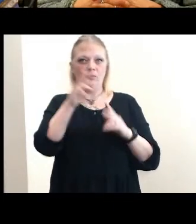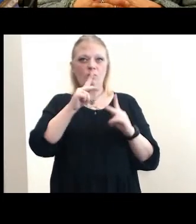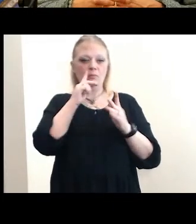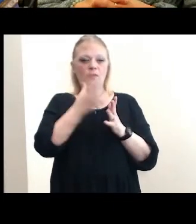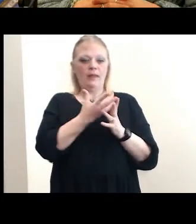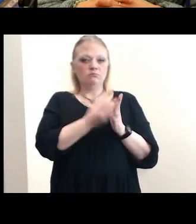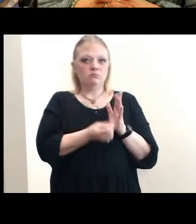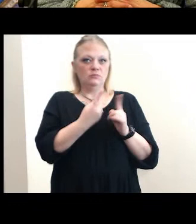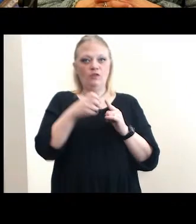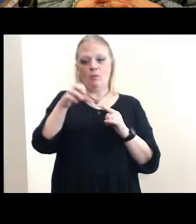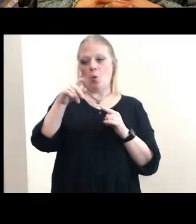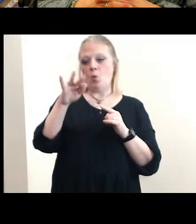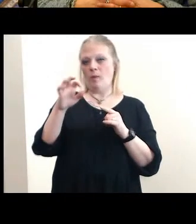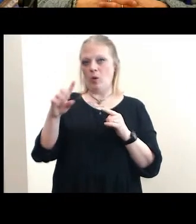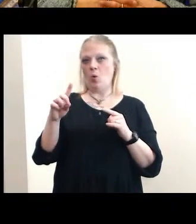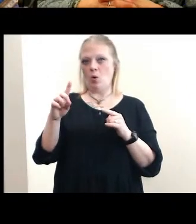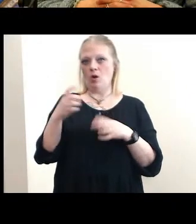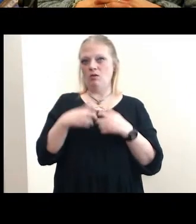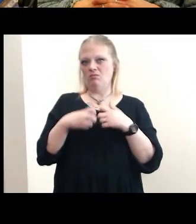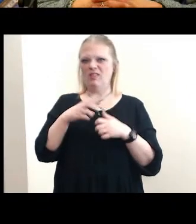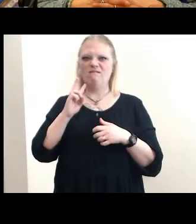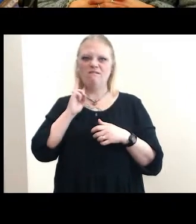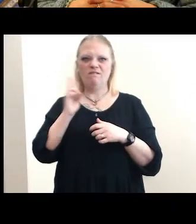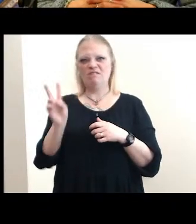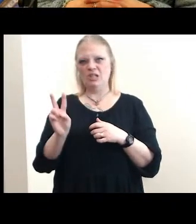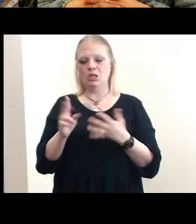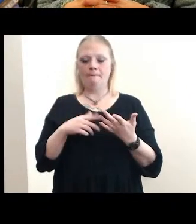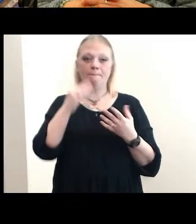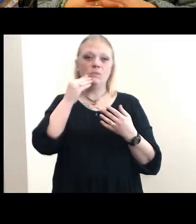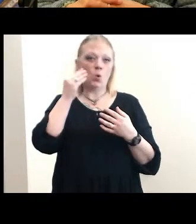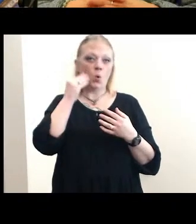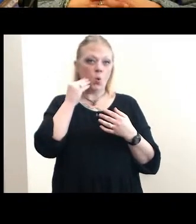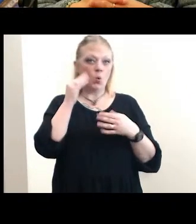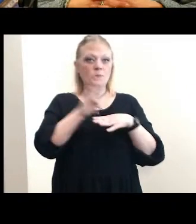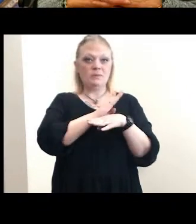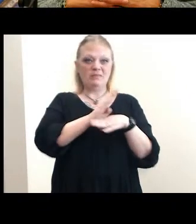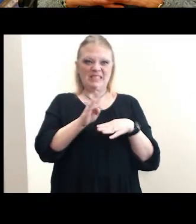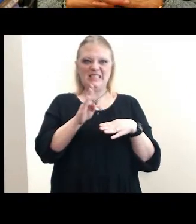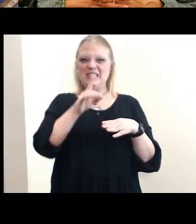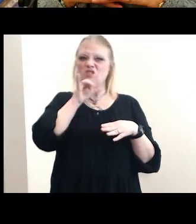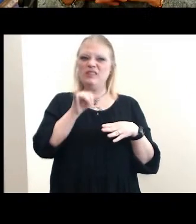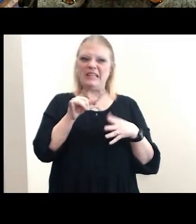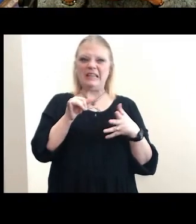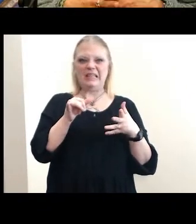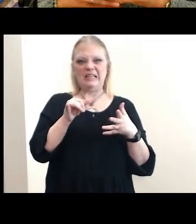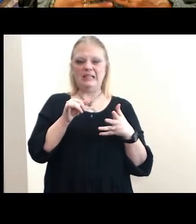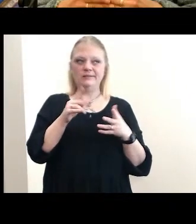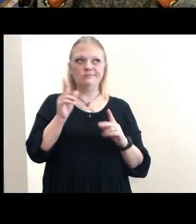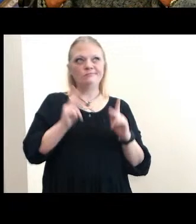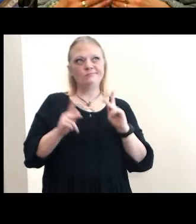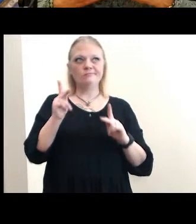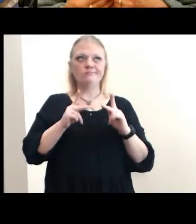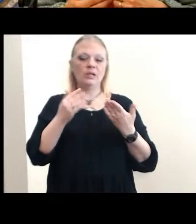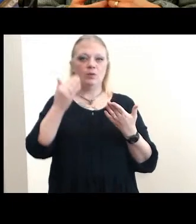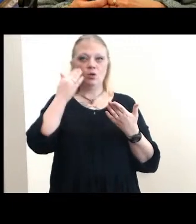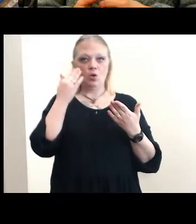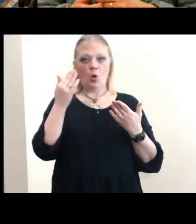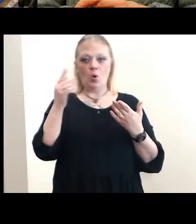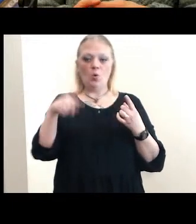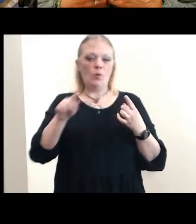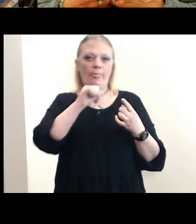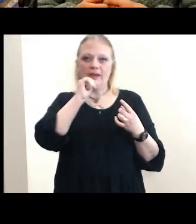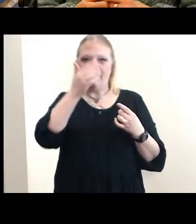opioid epidemic, our victims, in homes, in businesses, just so people know that they're